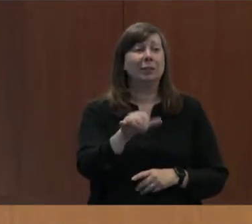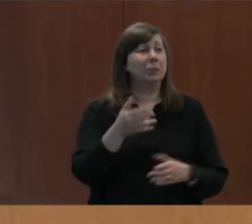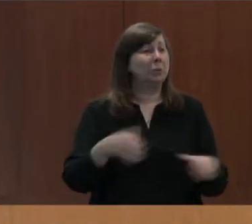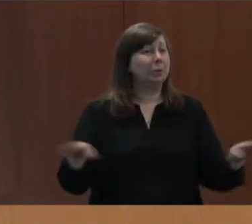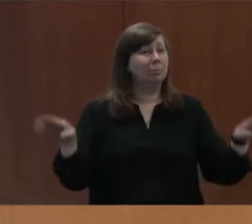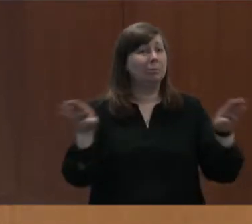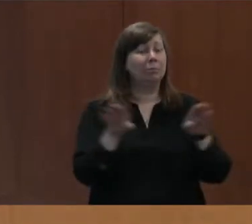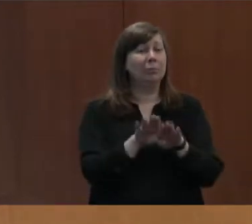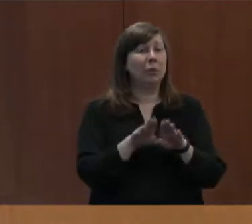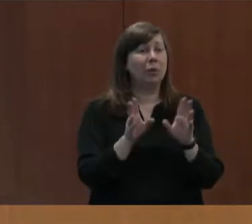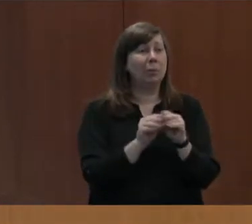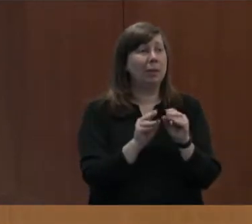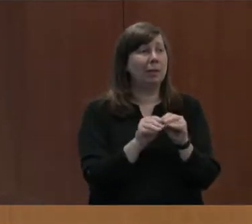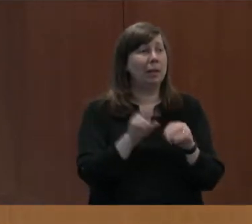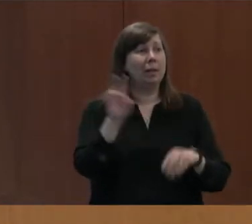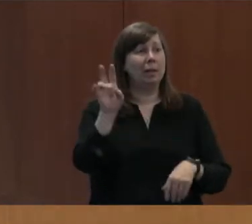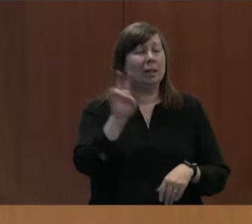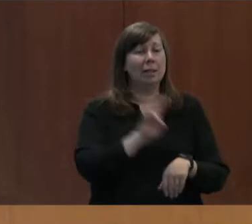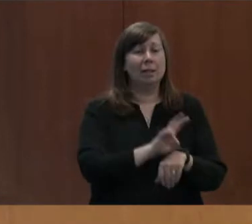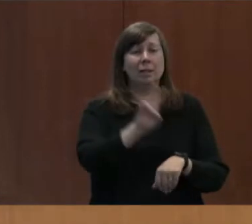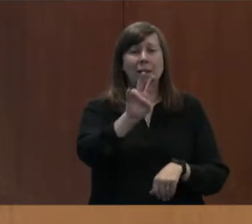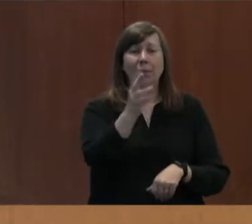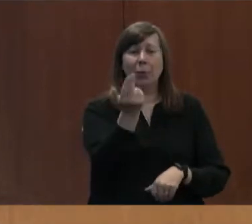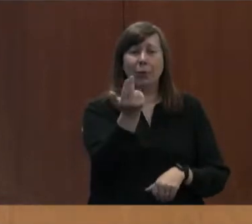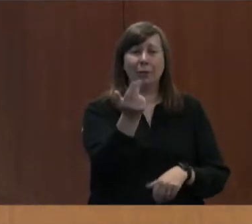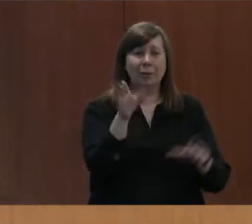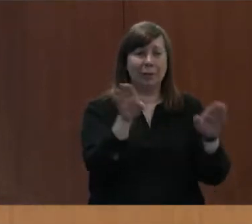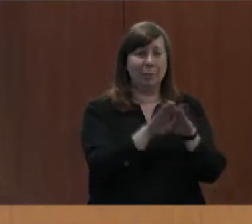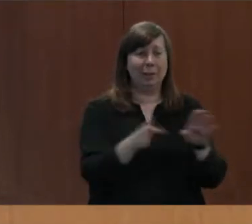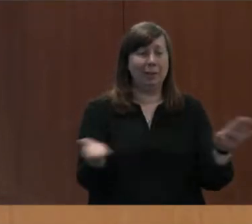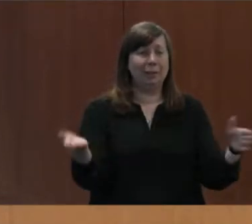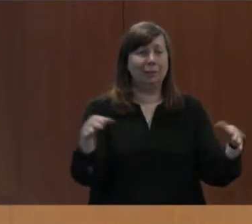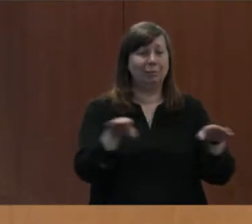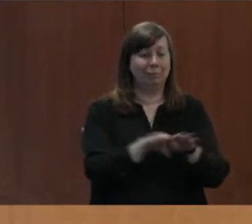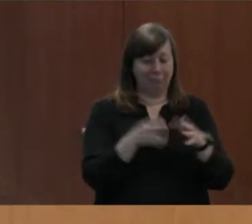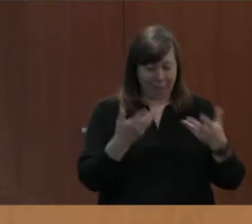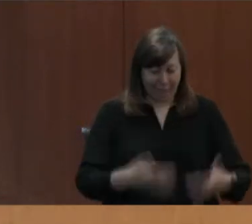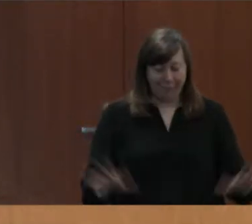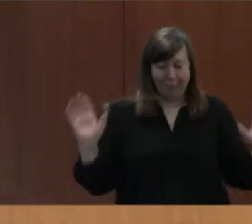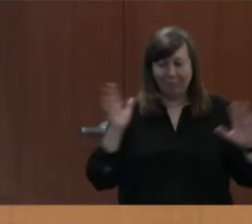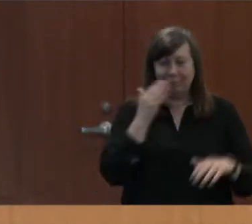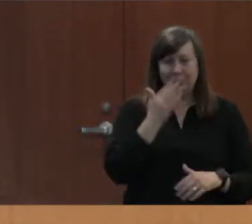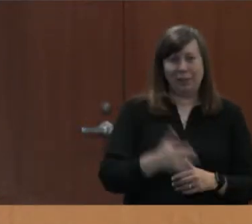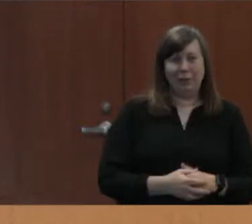call an end to the meeting at 7:13. This meeting is adjourned. Thank you.